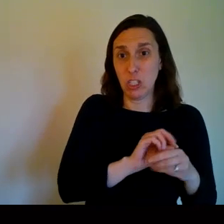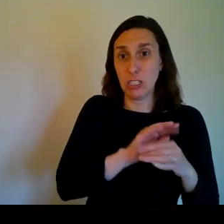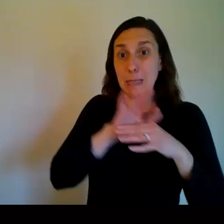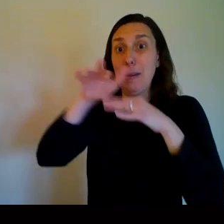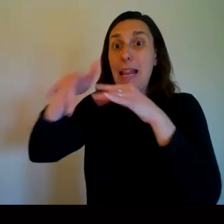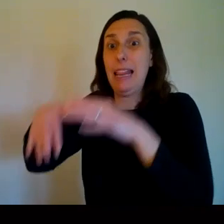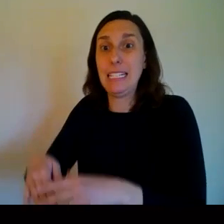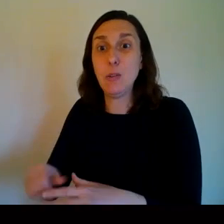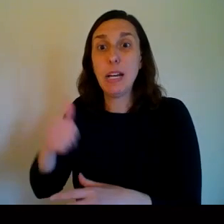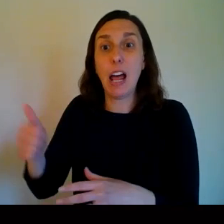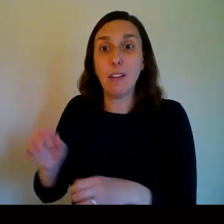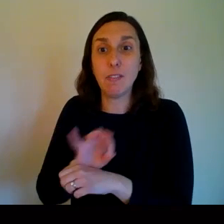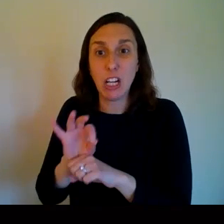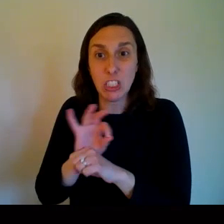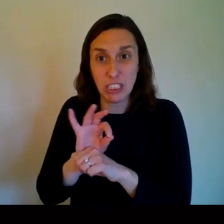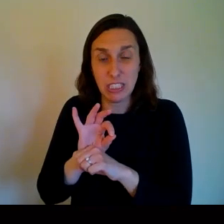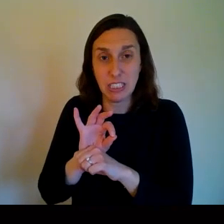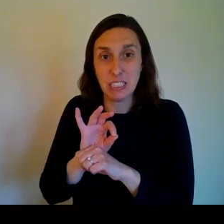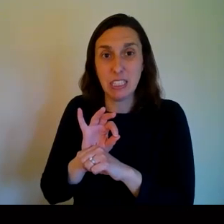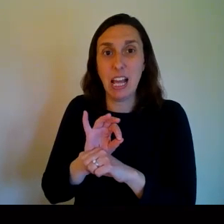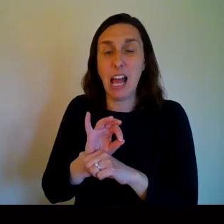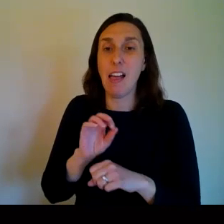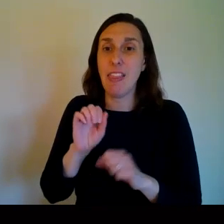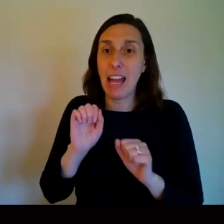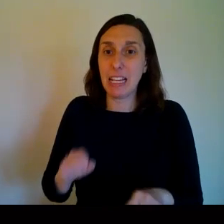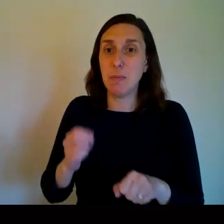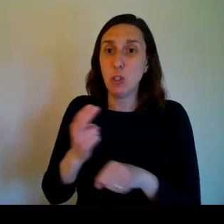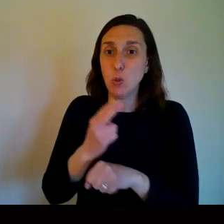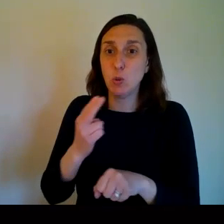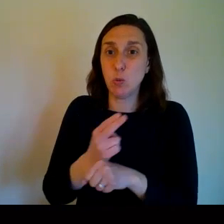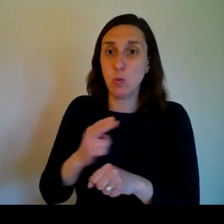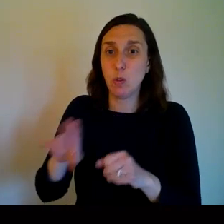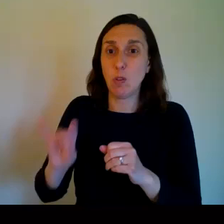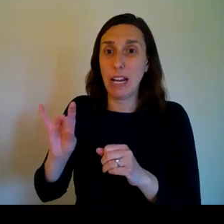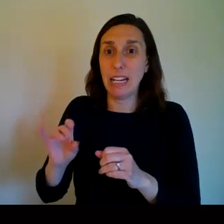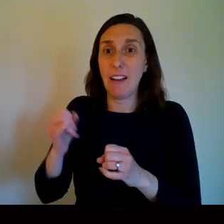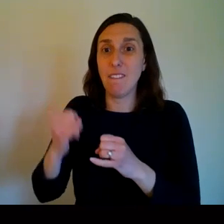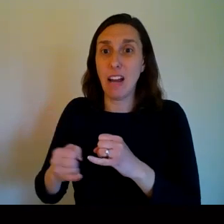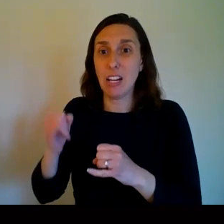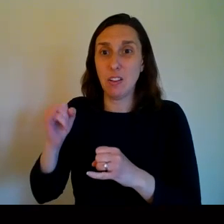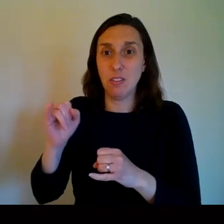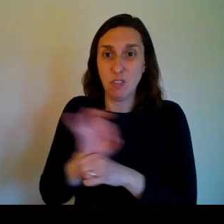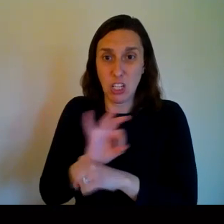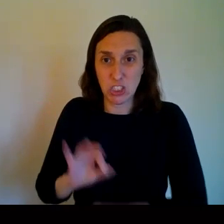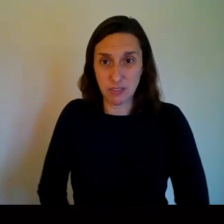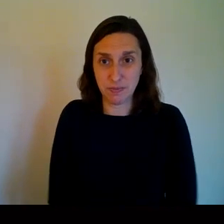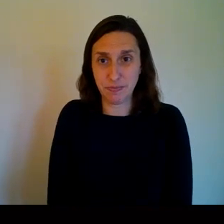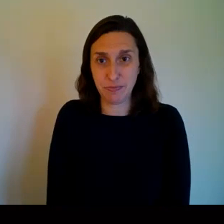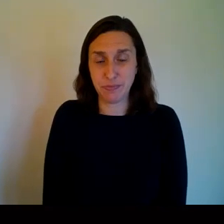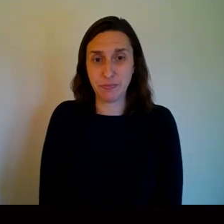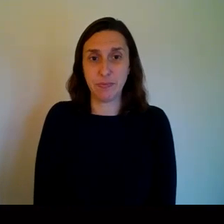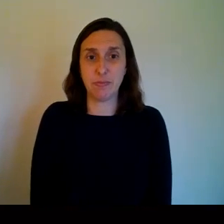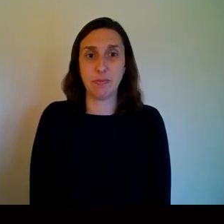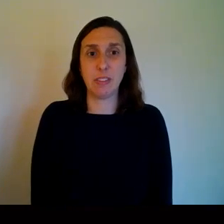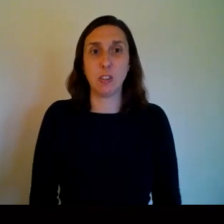one function into something that's going to be useful for a final function, right? And so I take